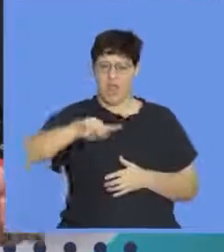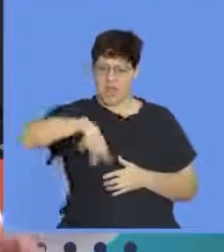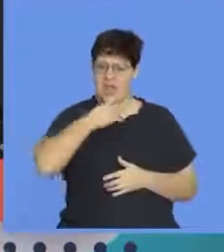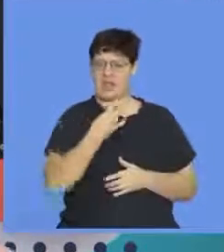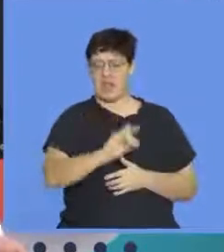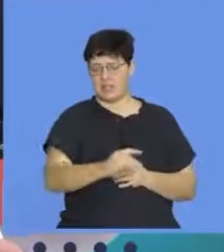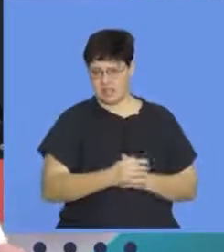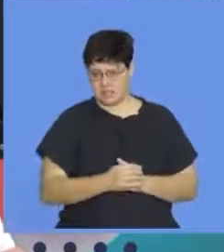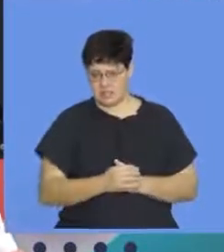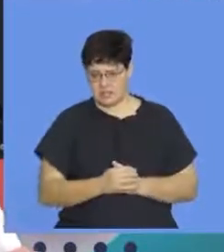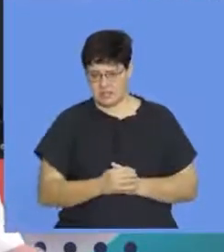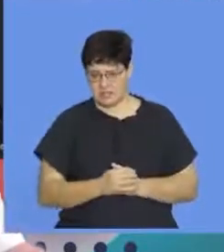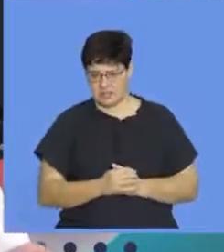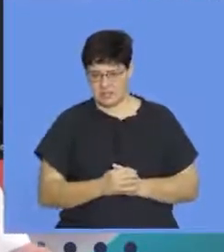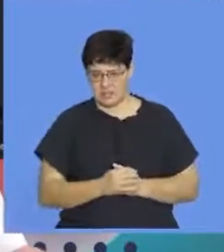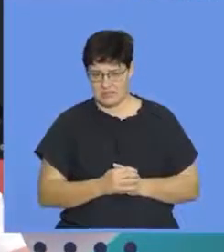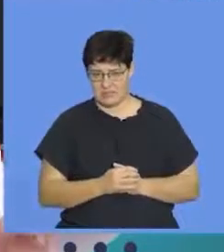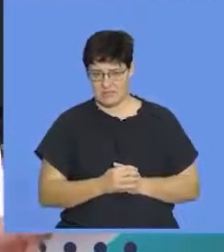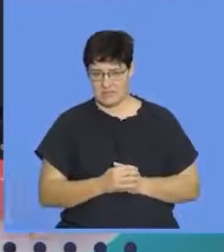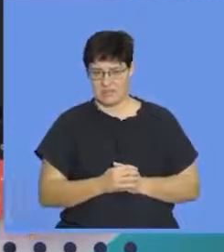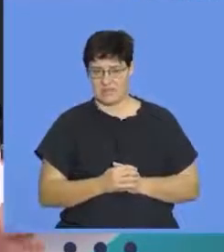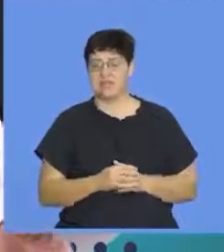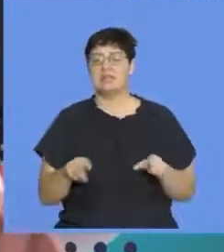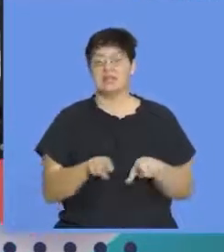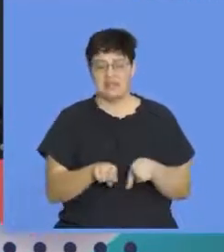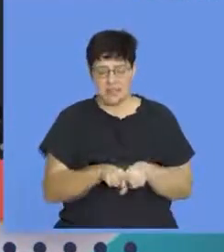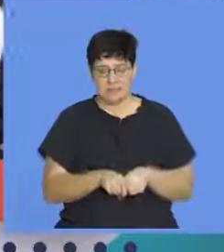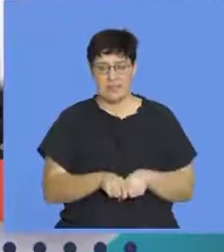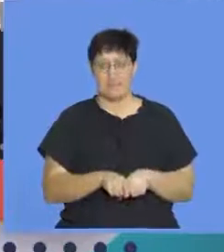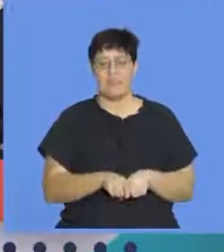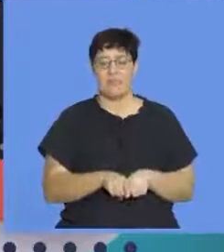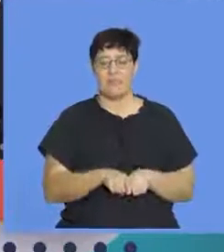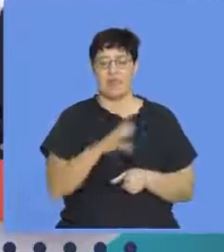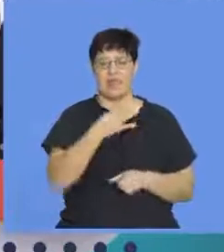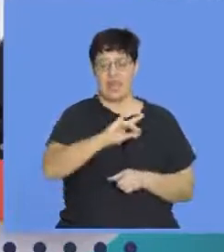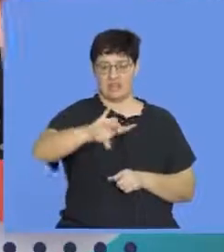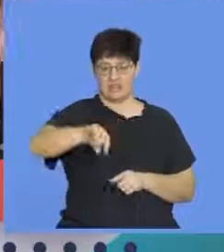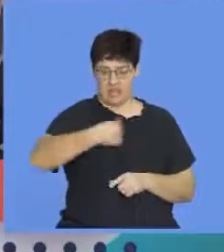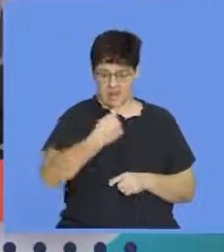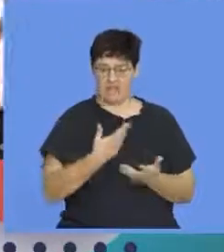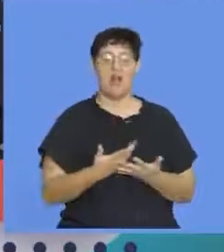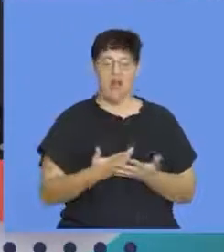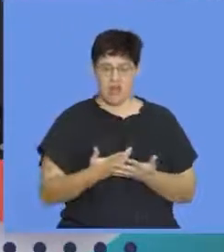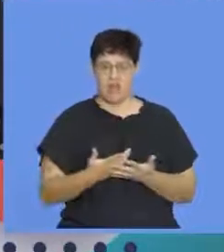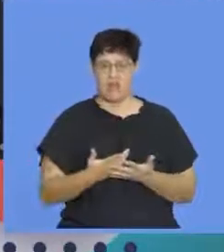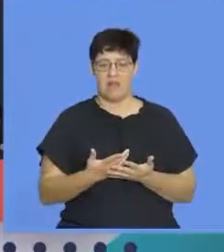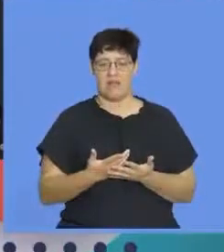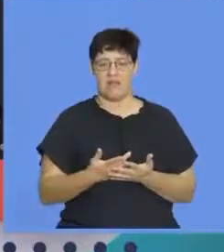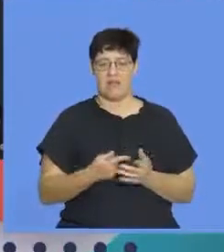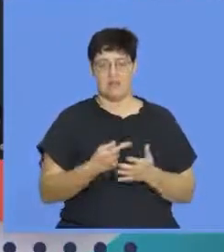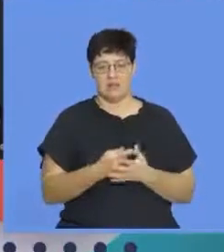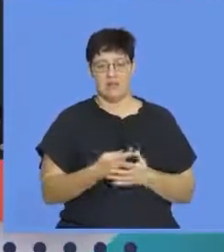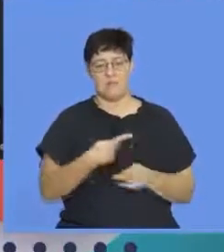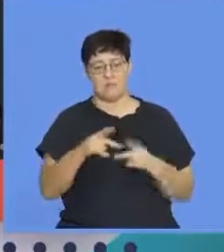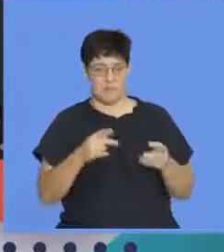of merchandise that was purchased. Like your cash sale was a component that went straight into the cash budget, your cash